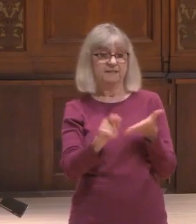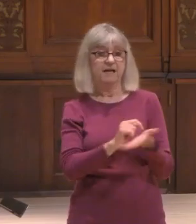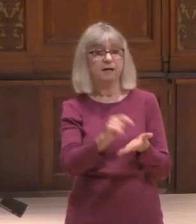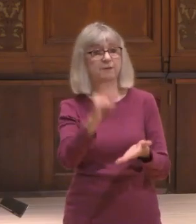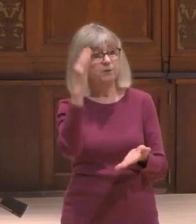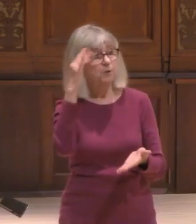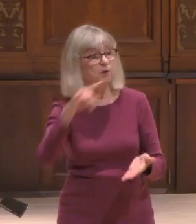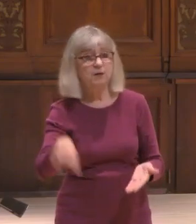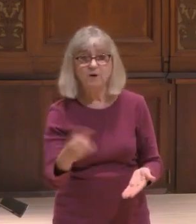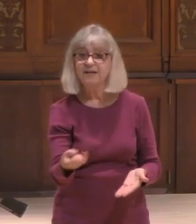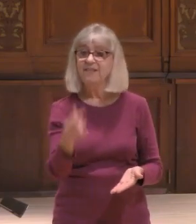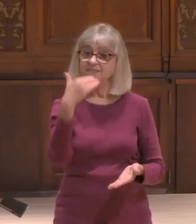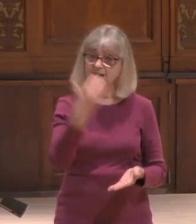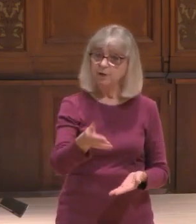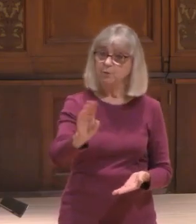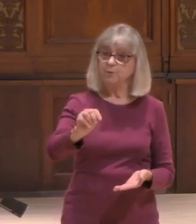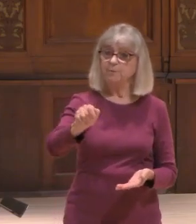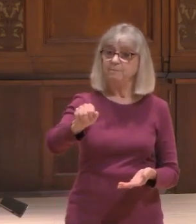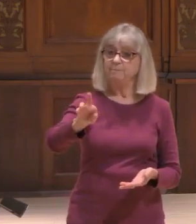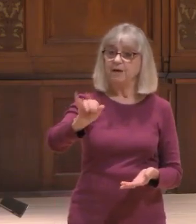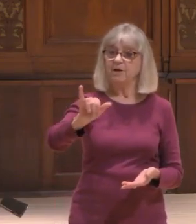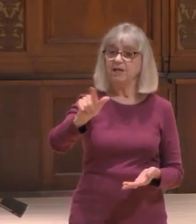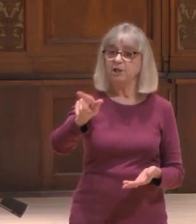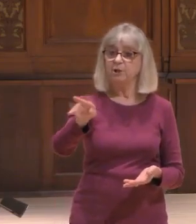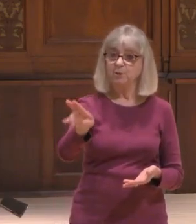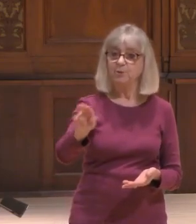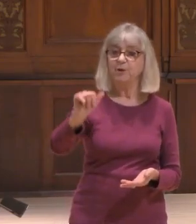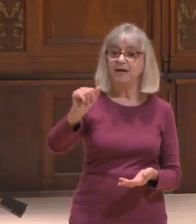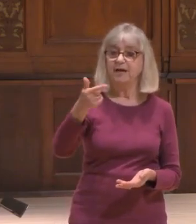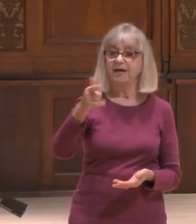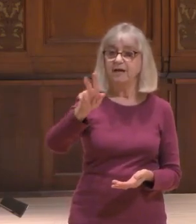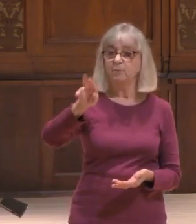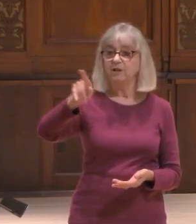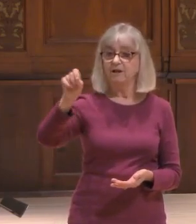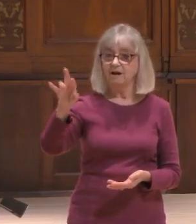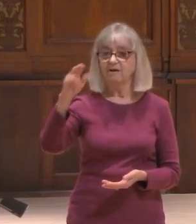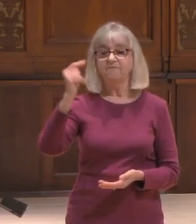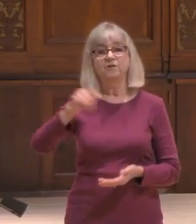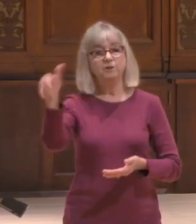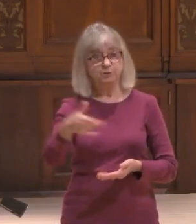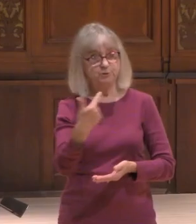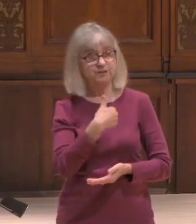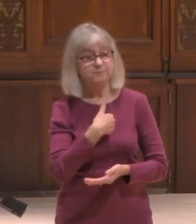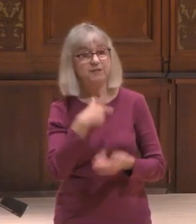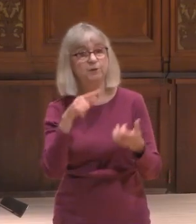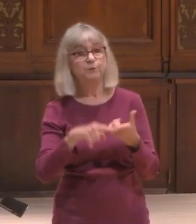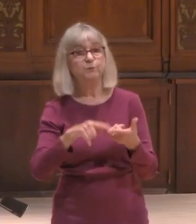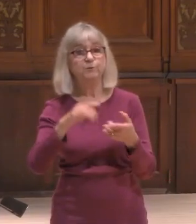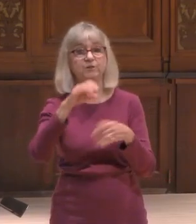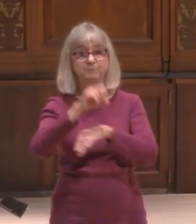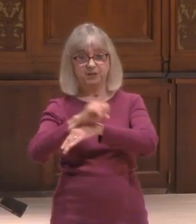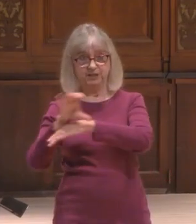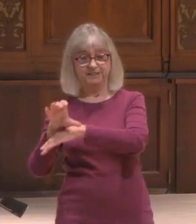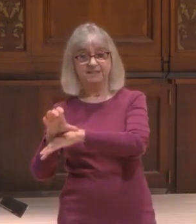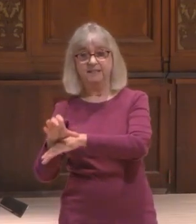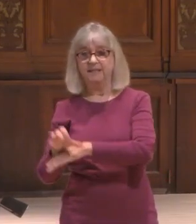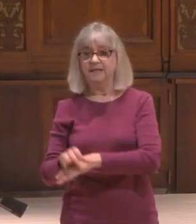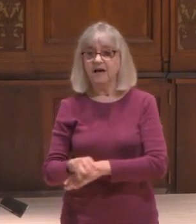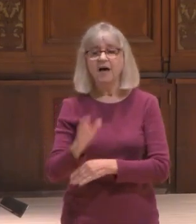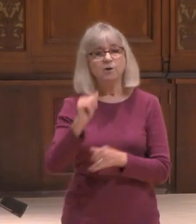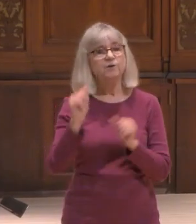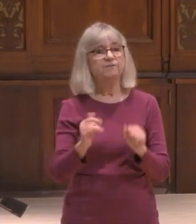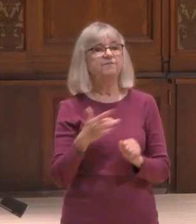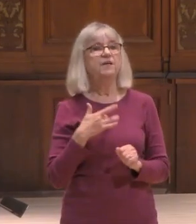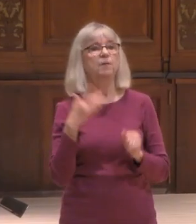you, Mary Lou Aguilar, she writes, for introducing me to Spiritus. I could feel being part of a larger